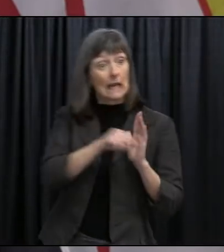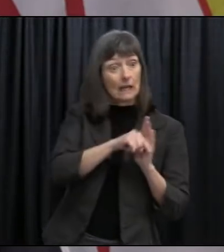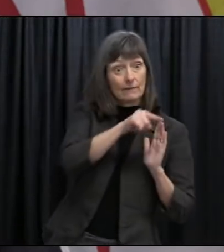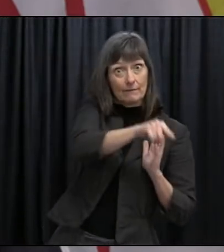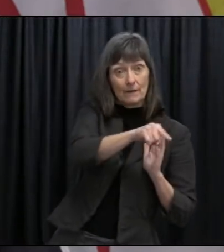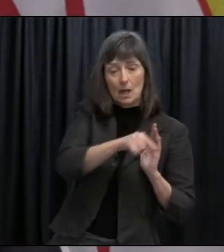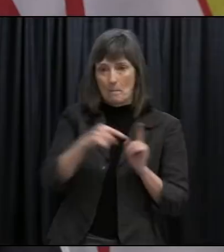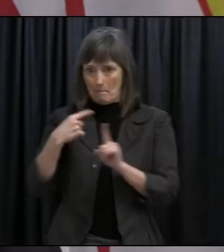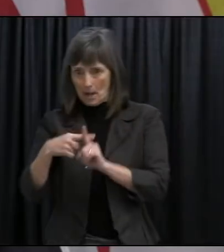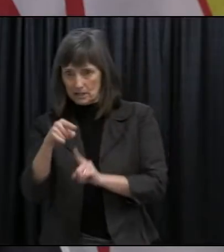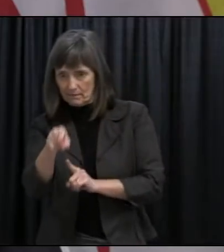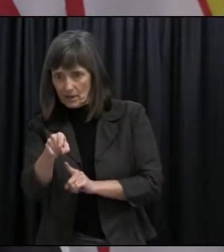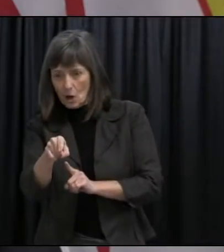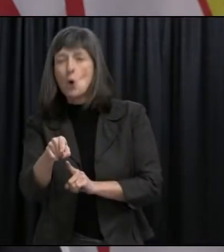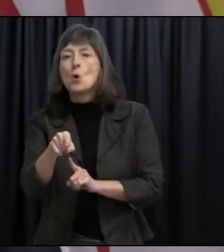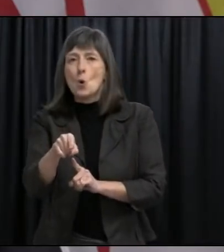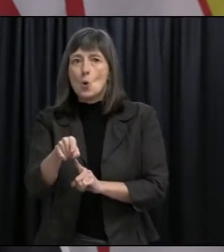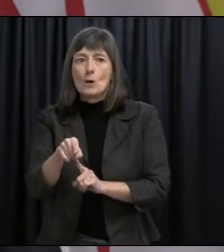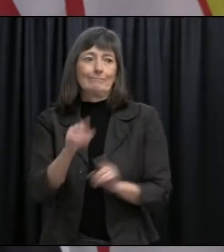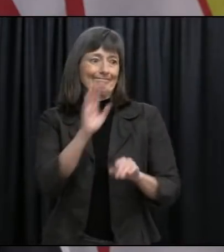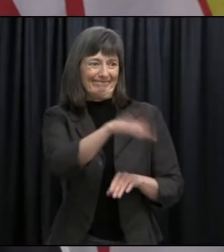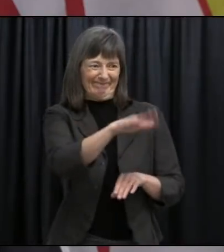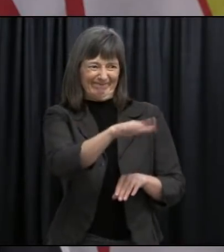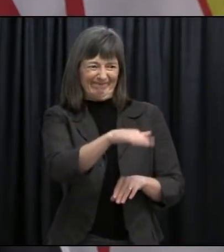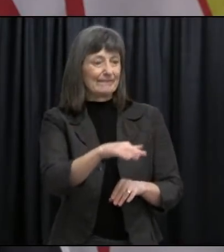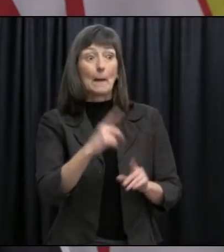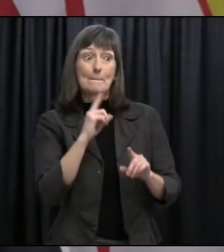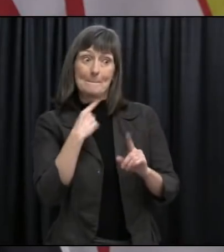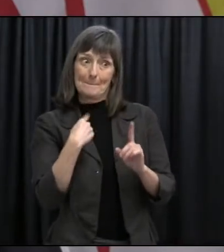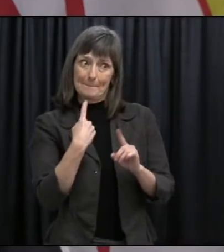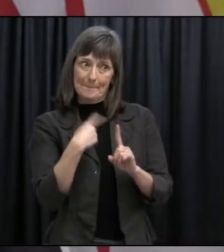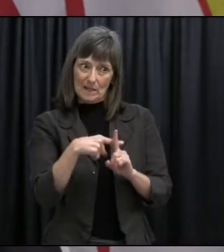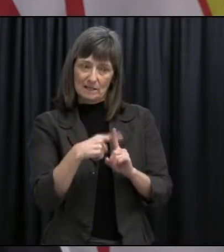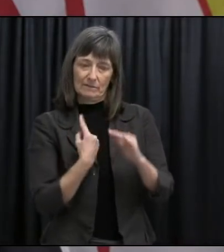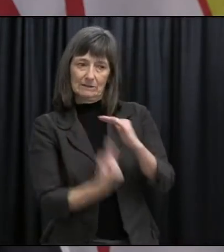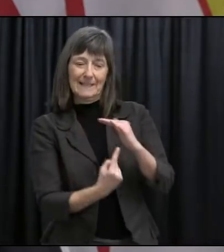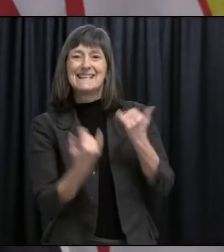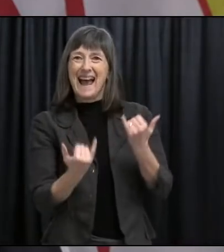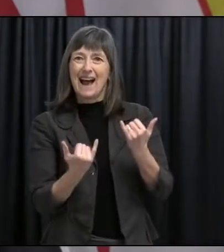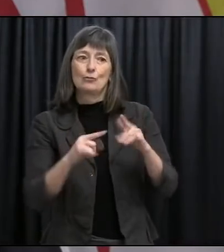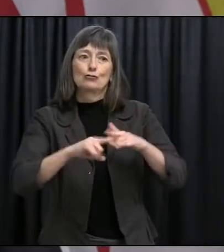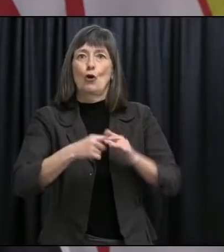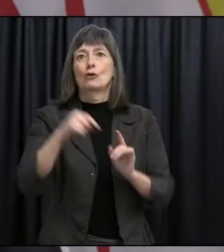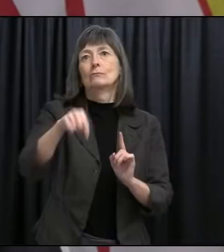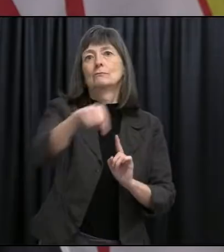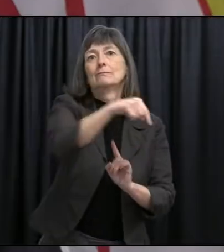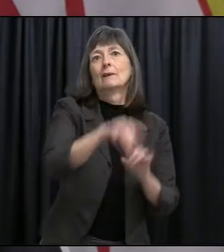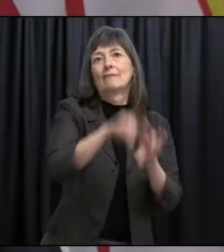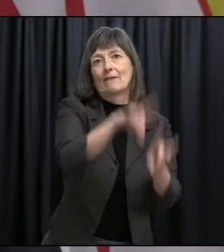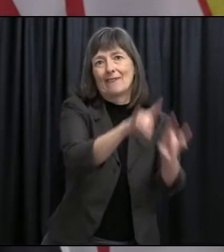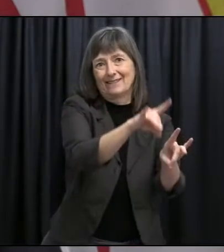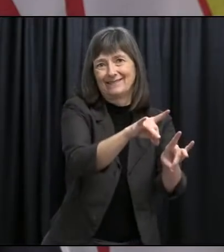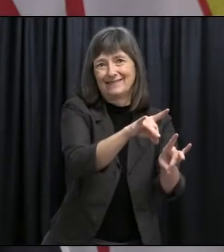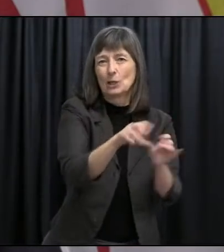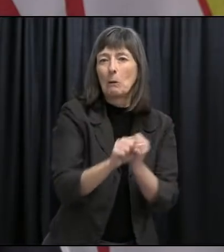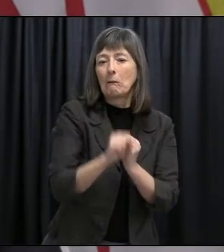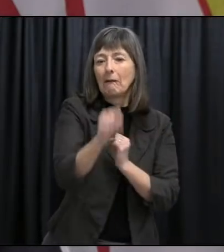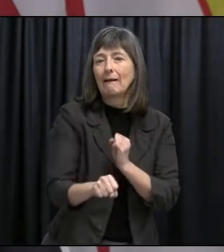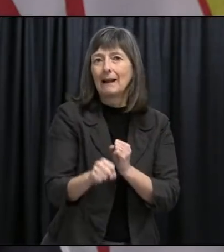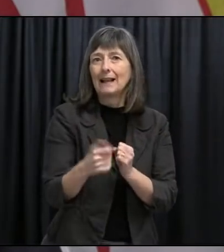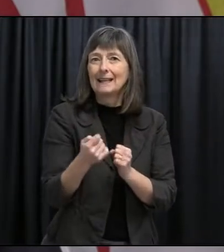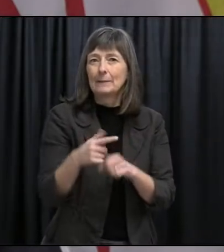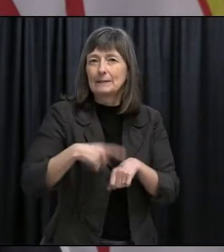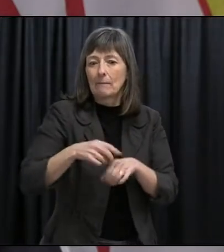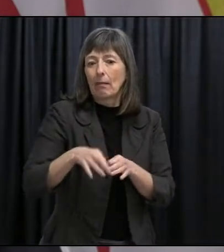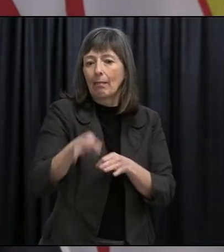is the balance that we have to achieve. So we know that we're not catching every positive with these tests, but we are catching about 2/3 of them, and